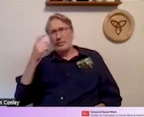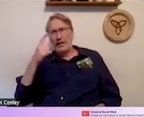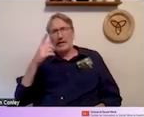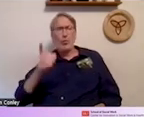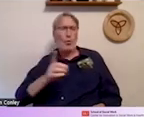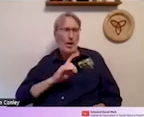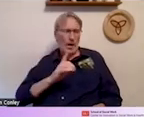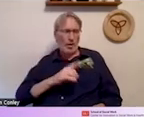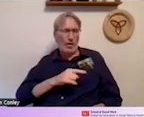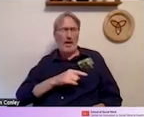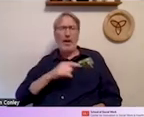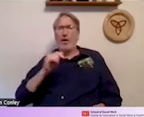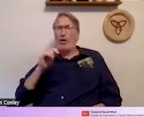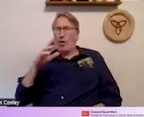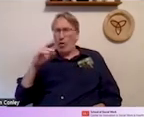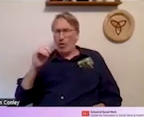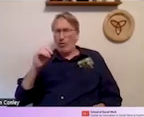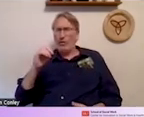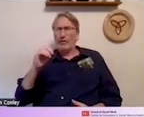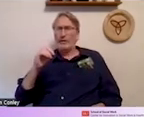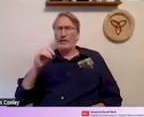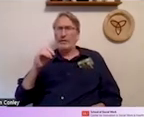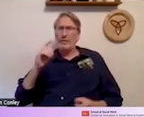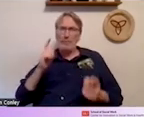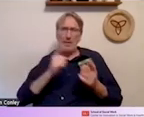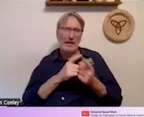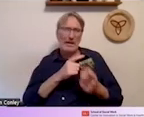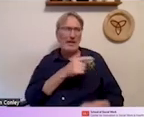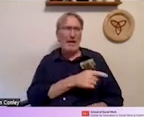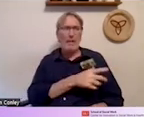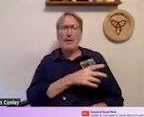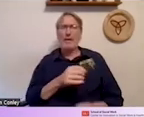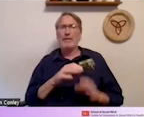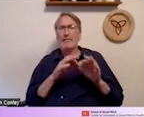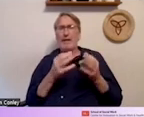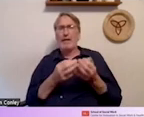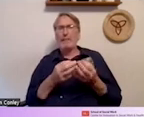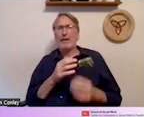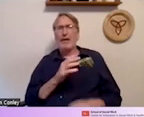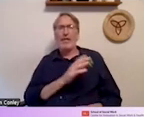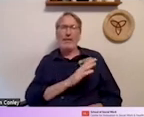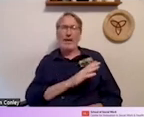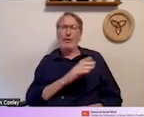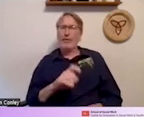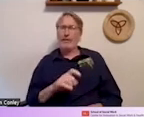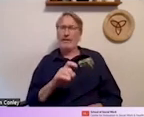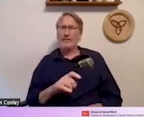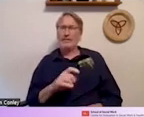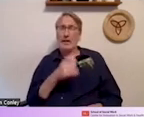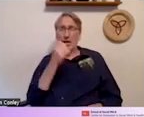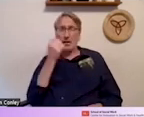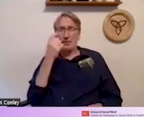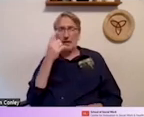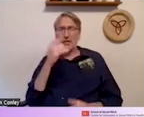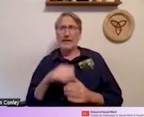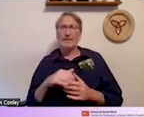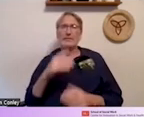are, and just meeting them and their family where they are, and understanding is really what it's all about.